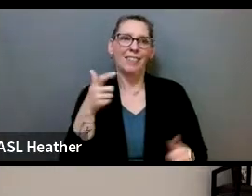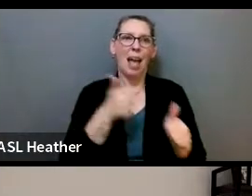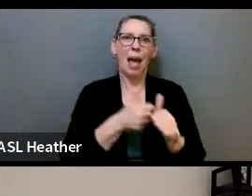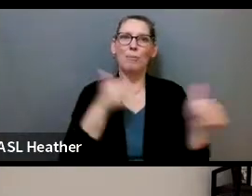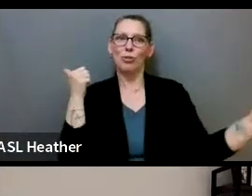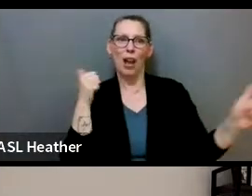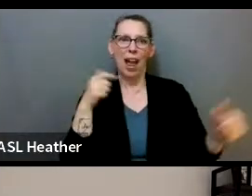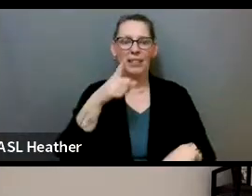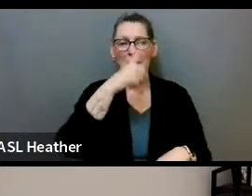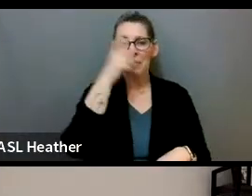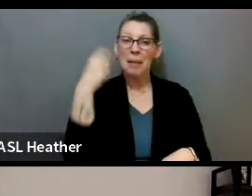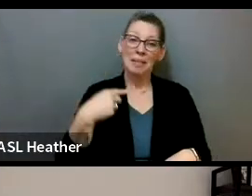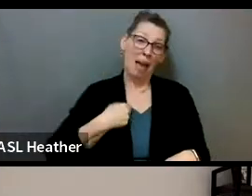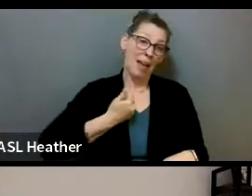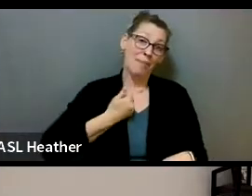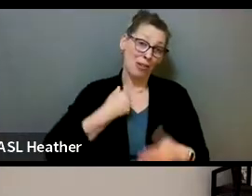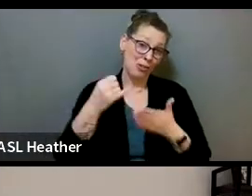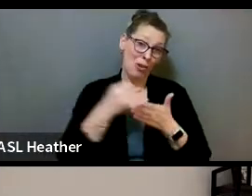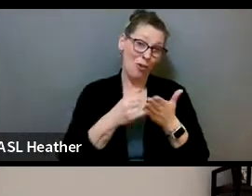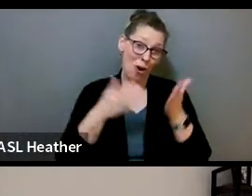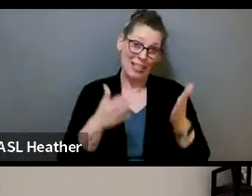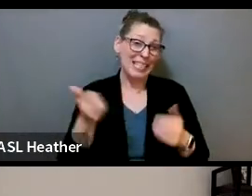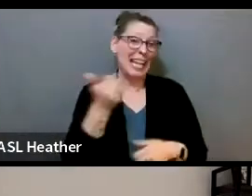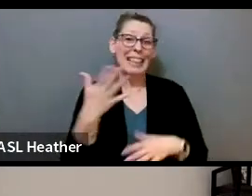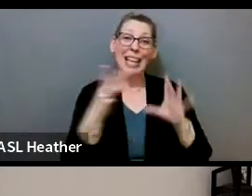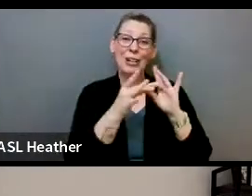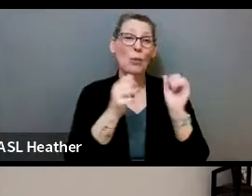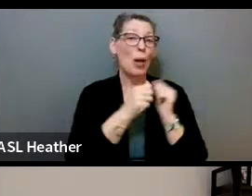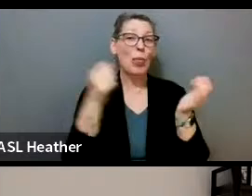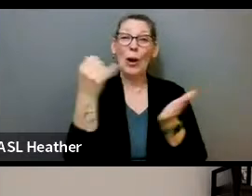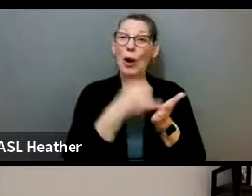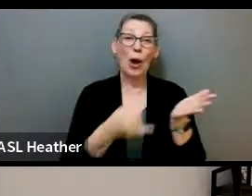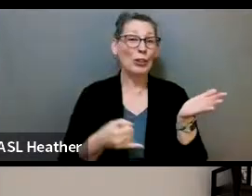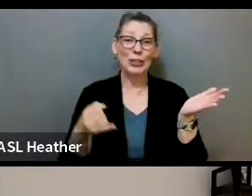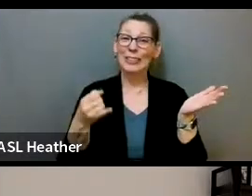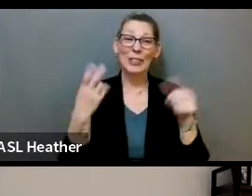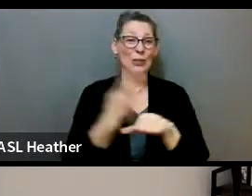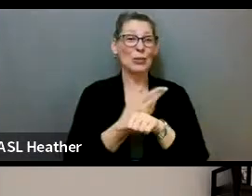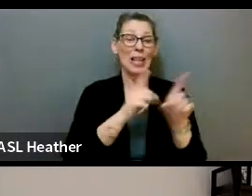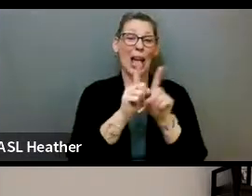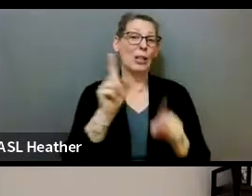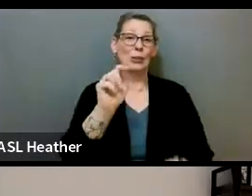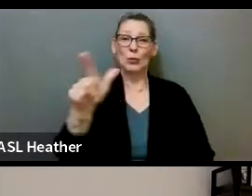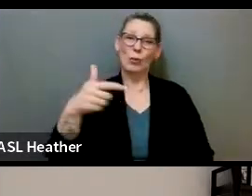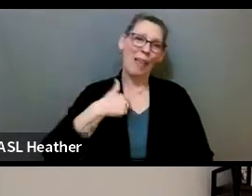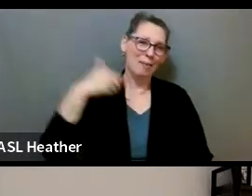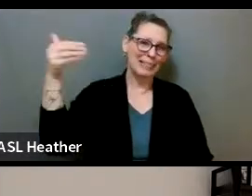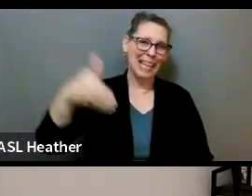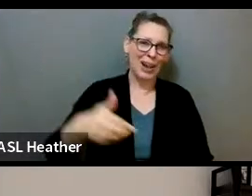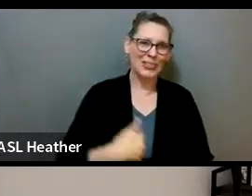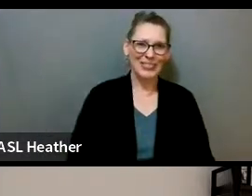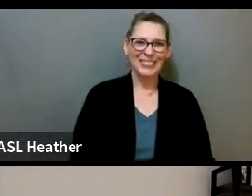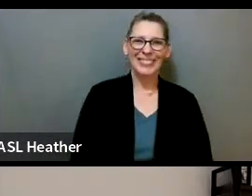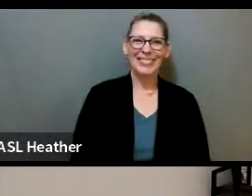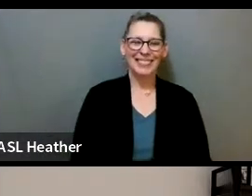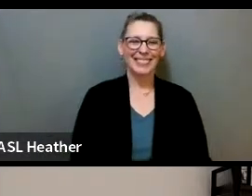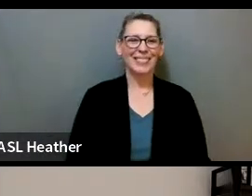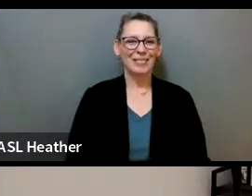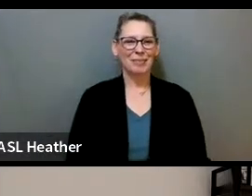Because I also am an artist, so anything that has to do with art being used as a tool, I am totally down for.